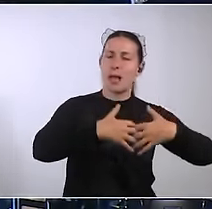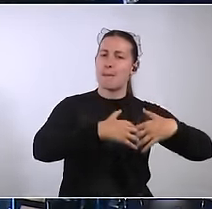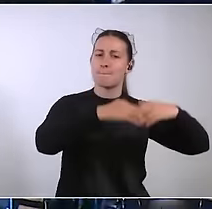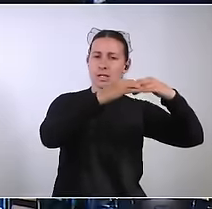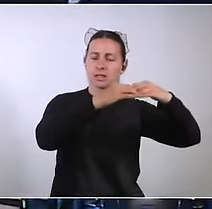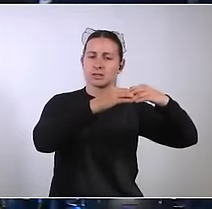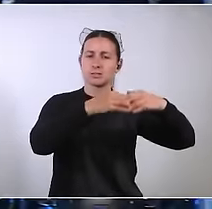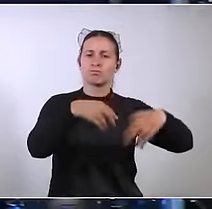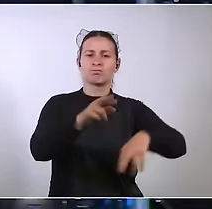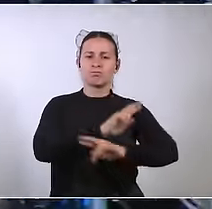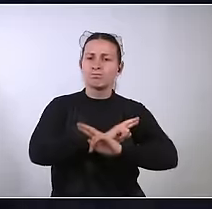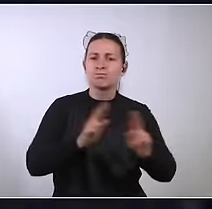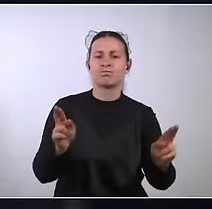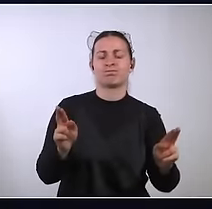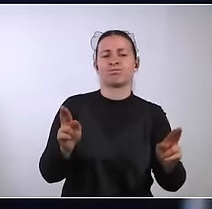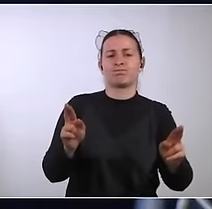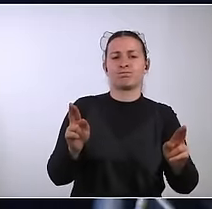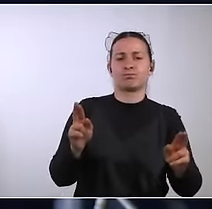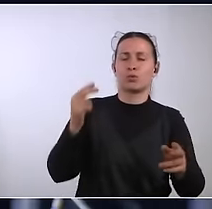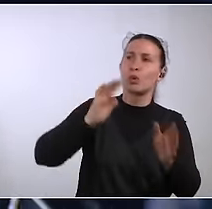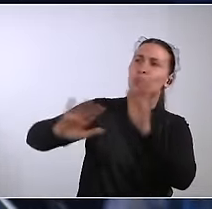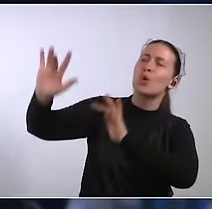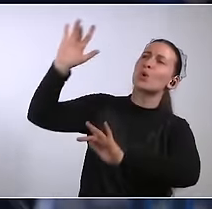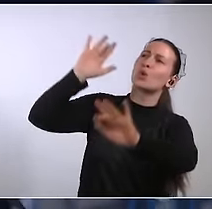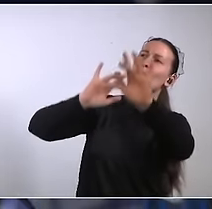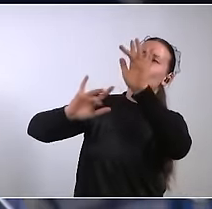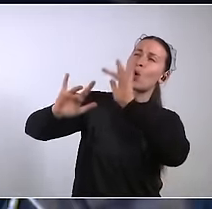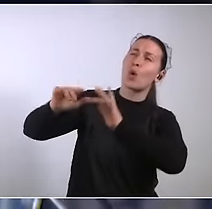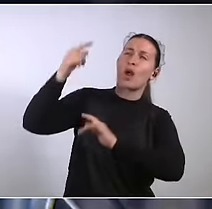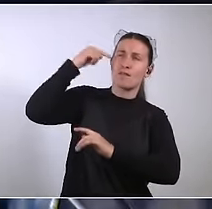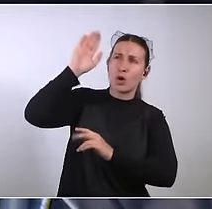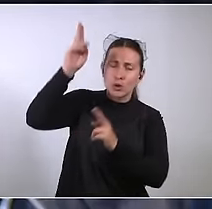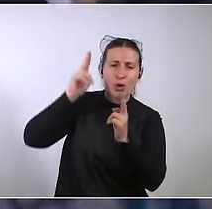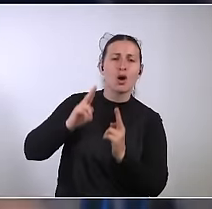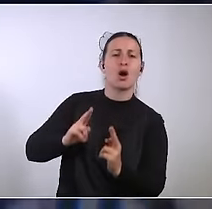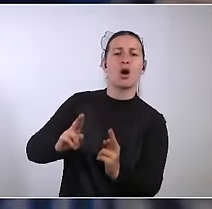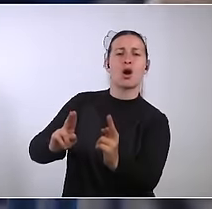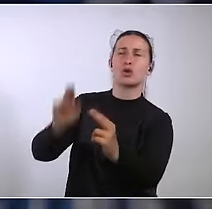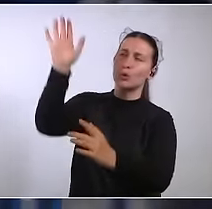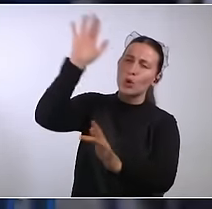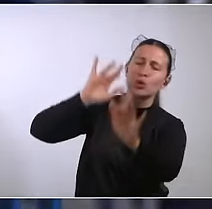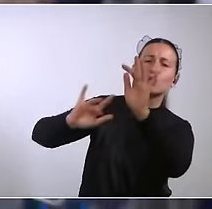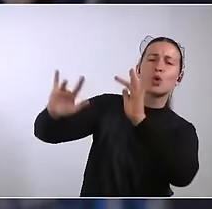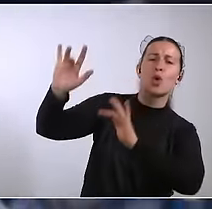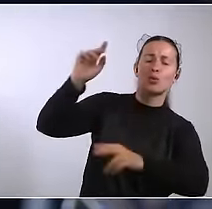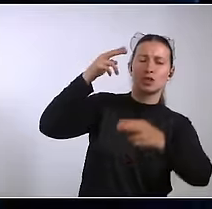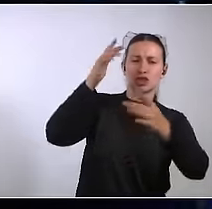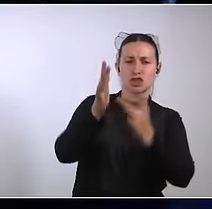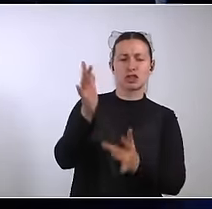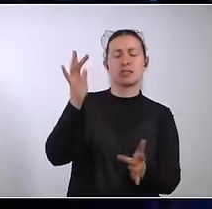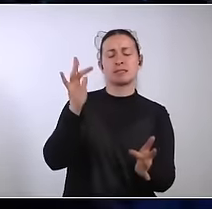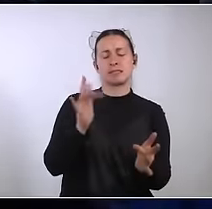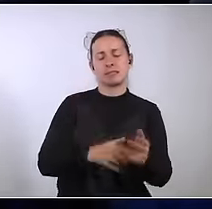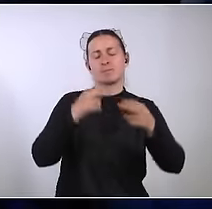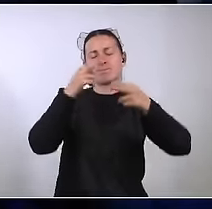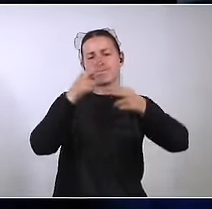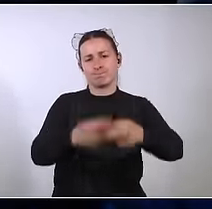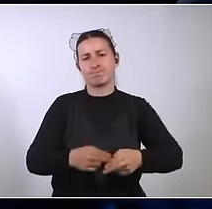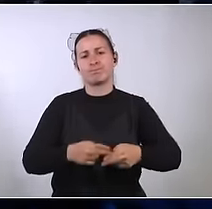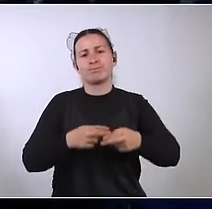tu honra, para tu gloria, for your honor and your glory, in Jesus' mighty name.